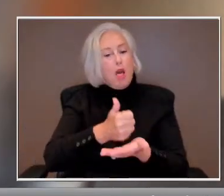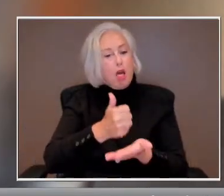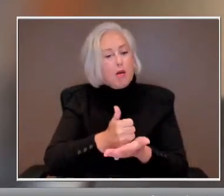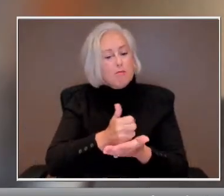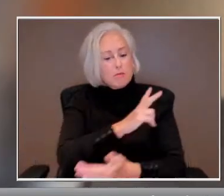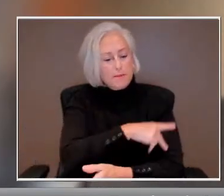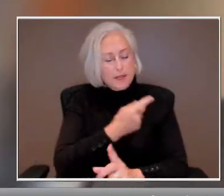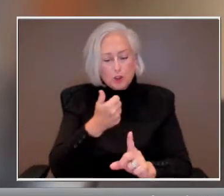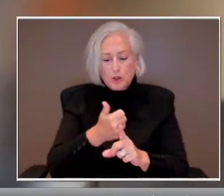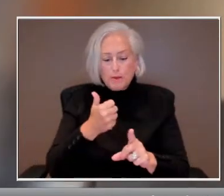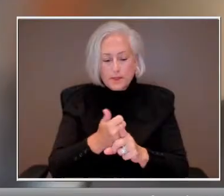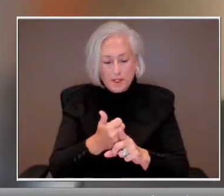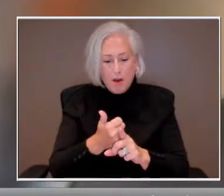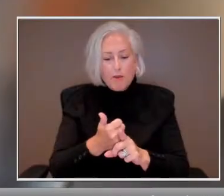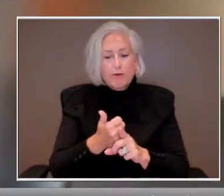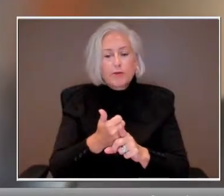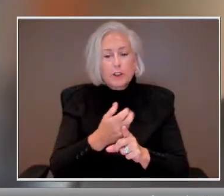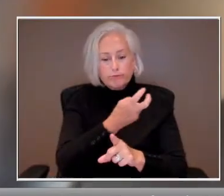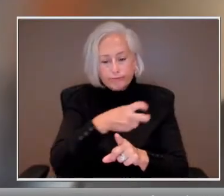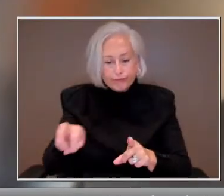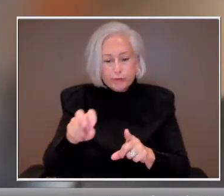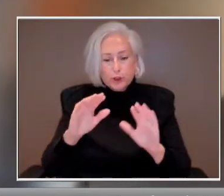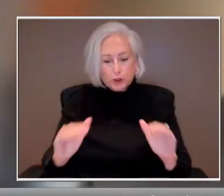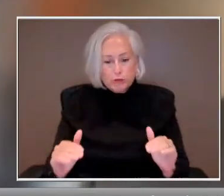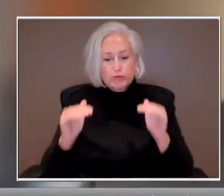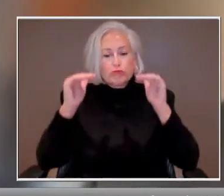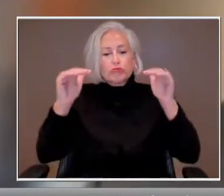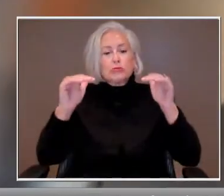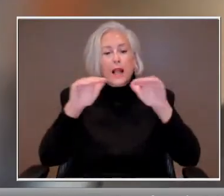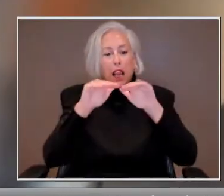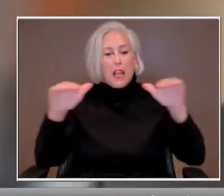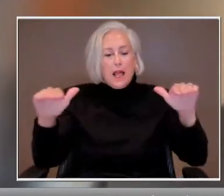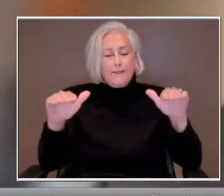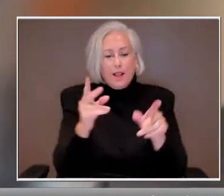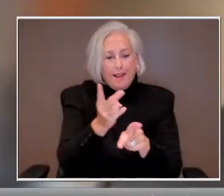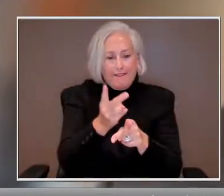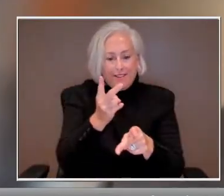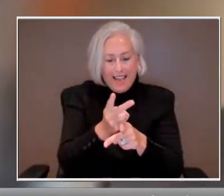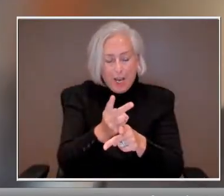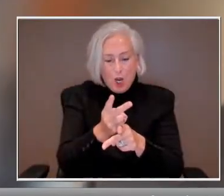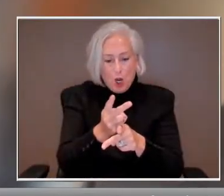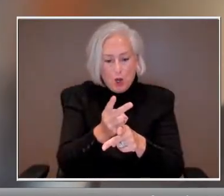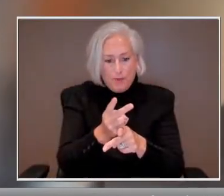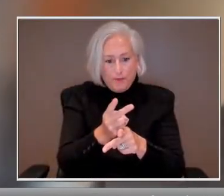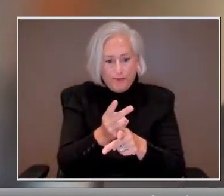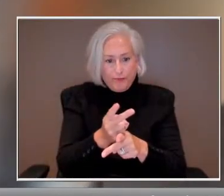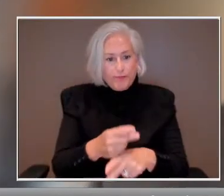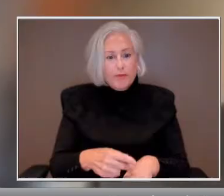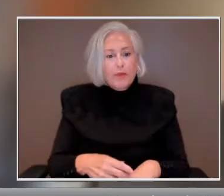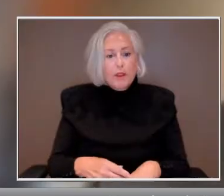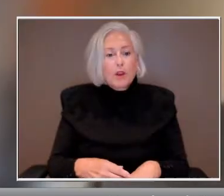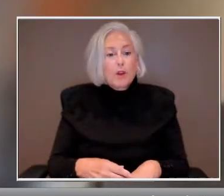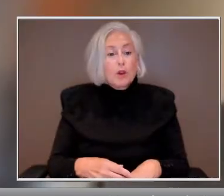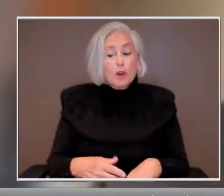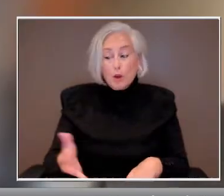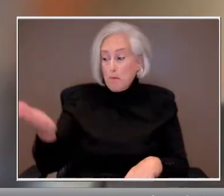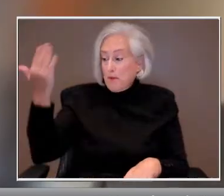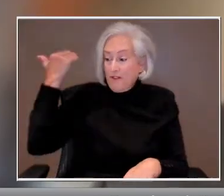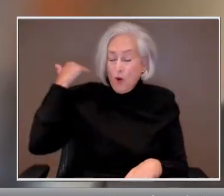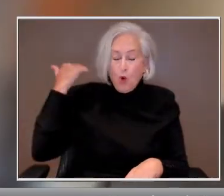delayed because we didn't have the coordination and collaboration at the level that we have it